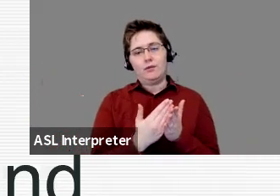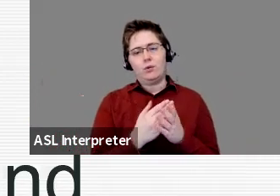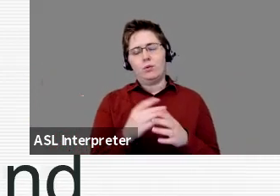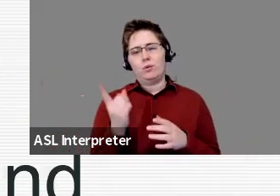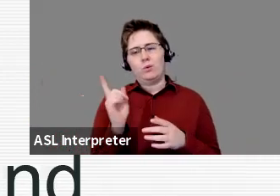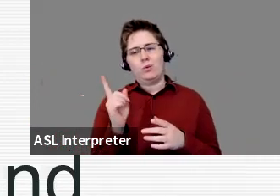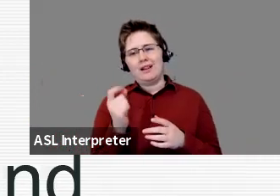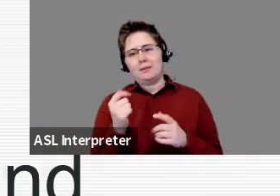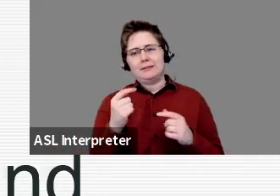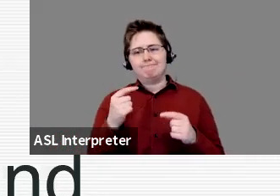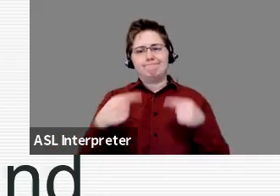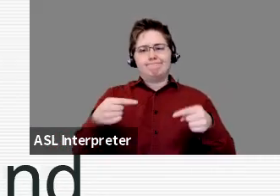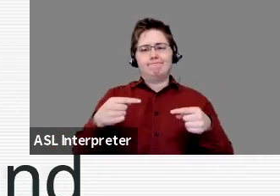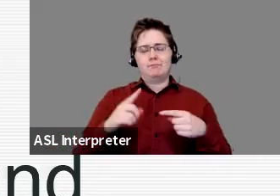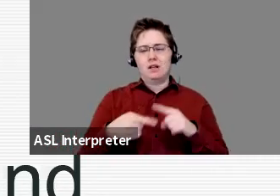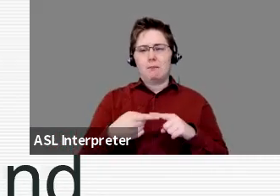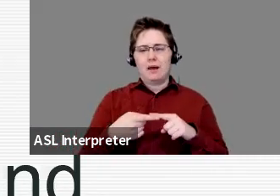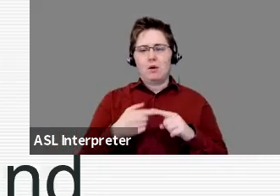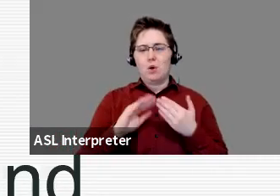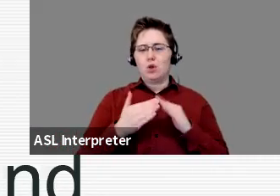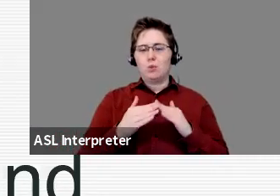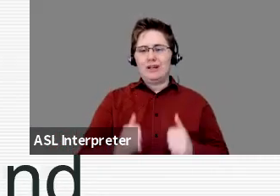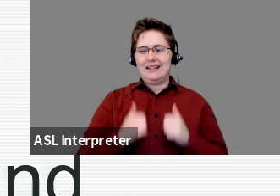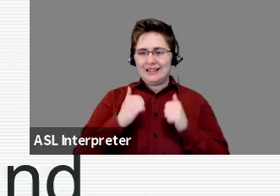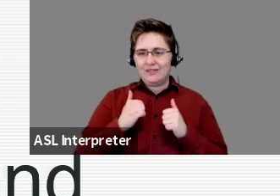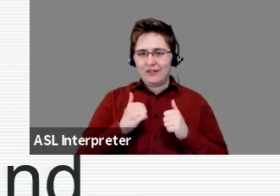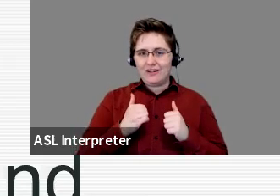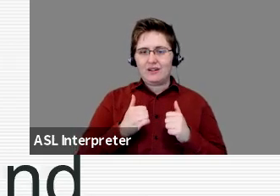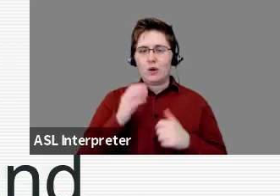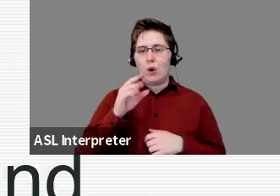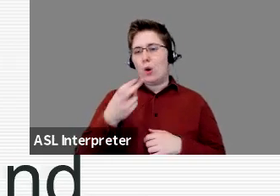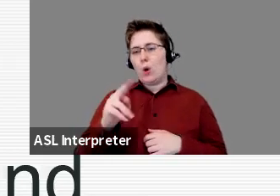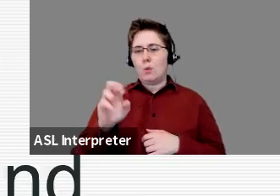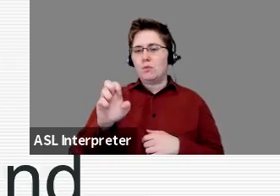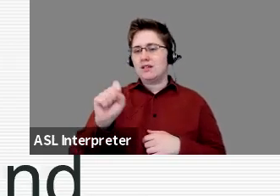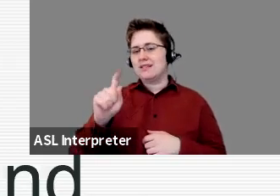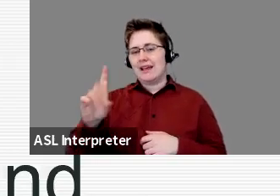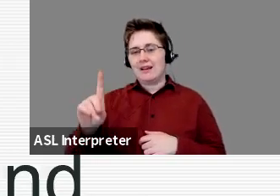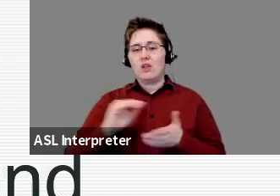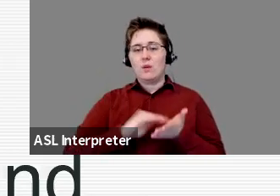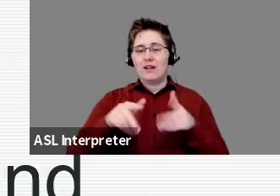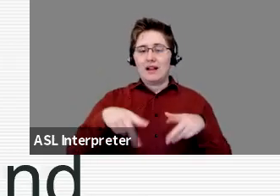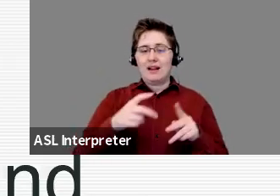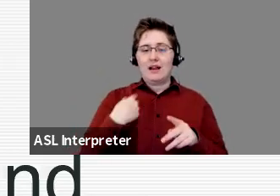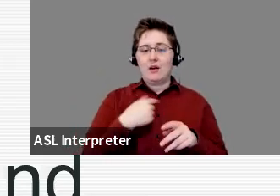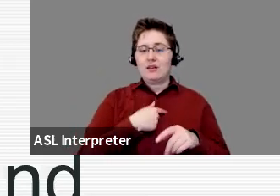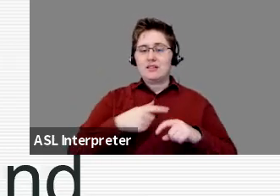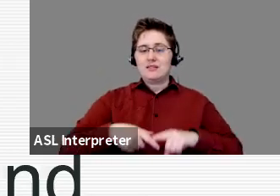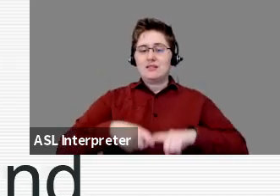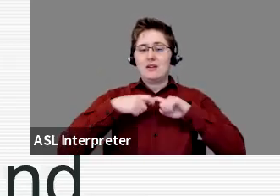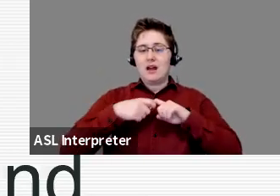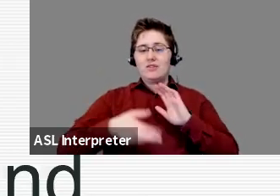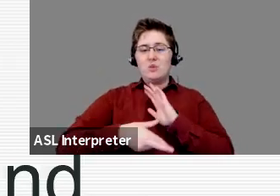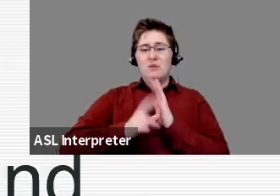gets a little contentious when we talk about community living, when we talk about Olmstead, is the waivers do allow a suspension of the